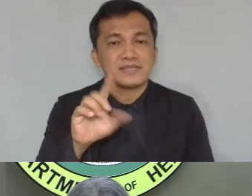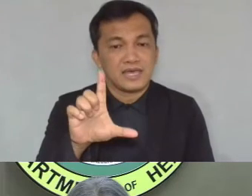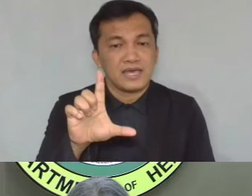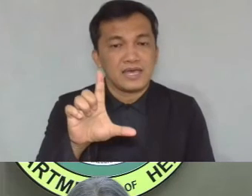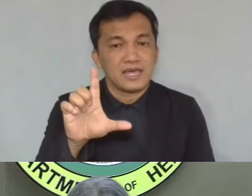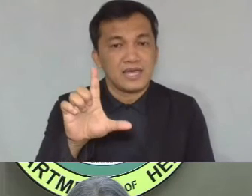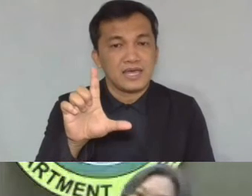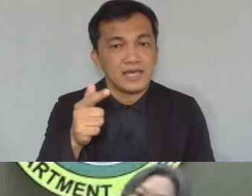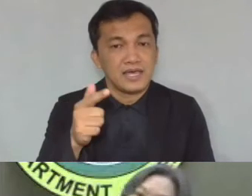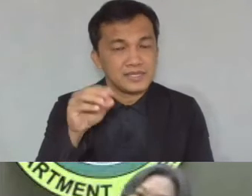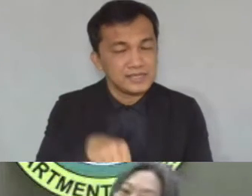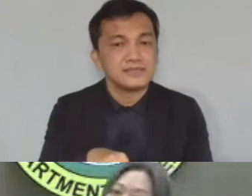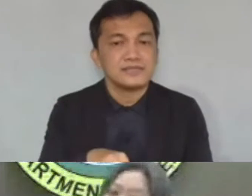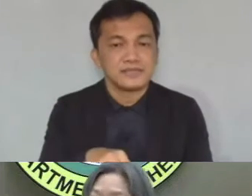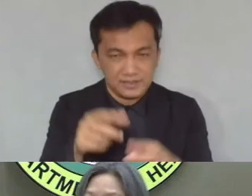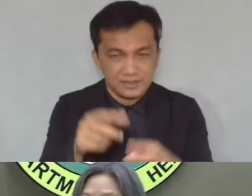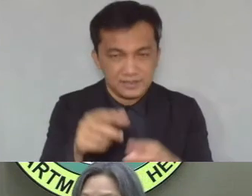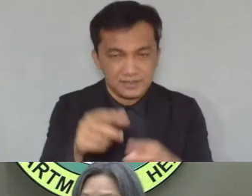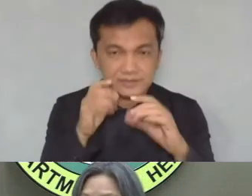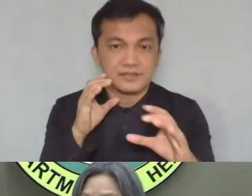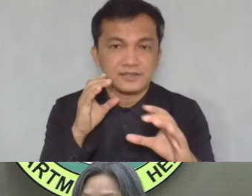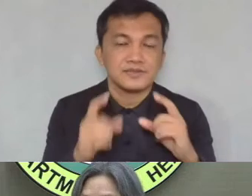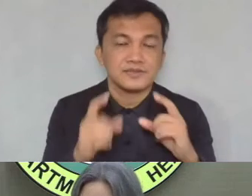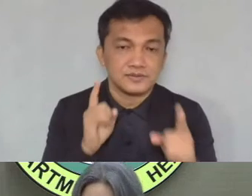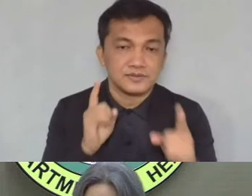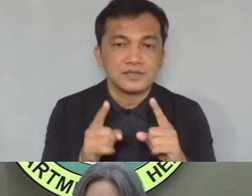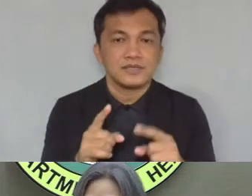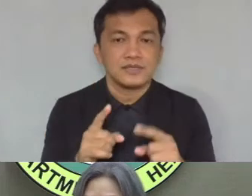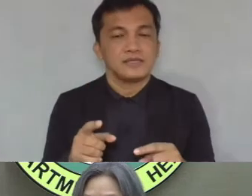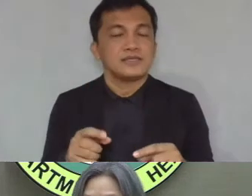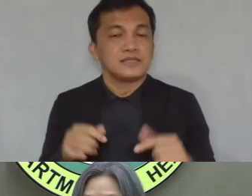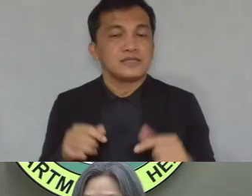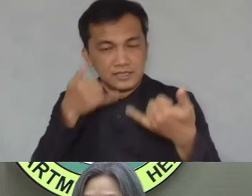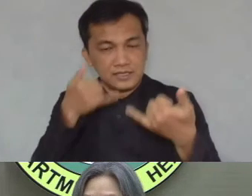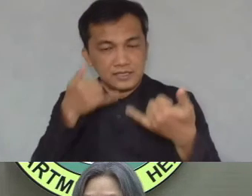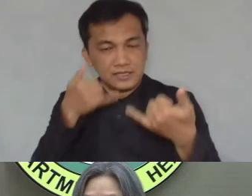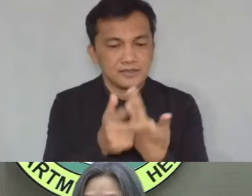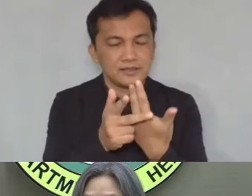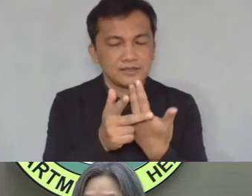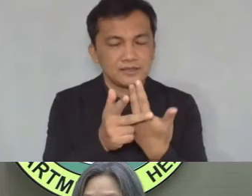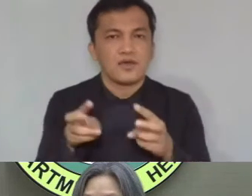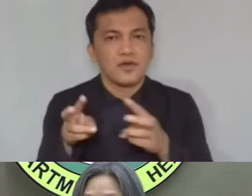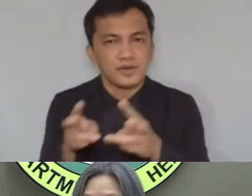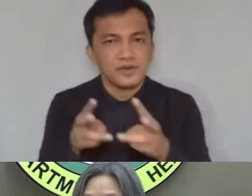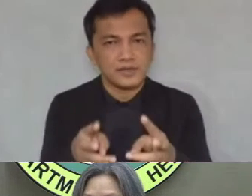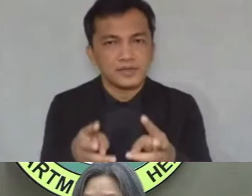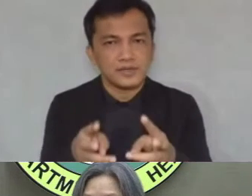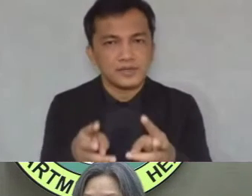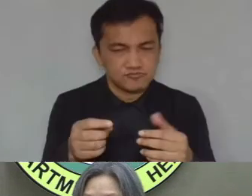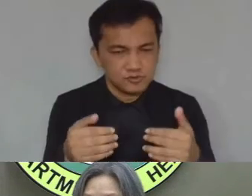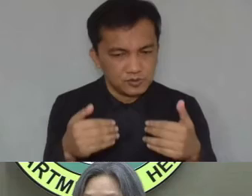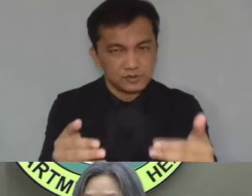who have logged in, listening into our conversation. This telehealth platform has a way